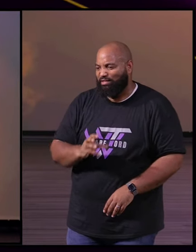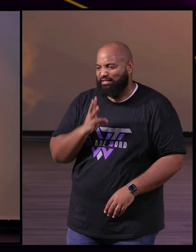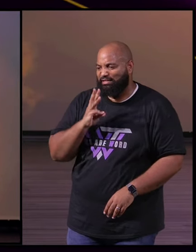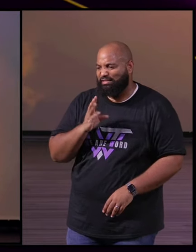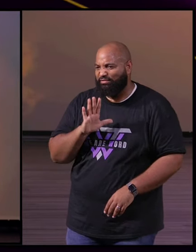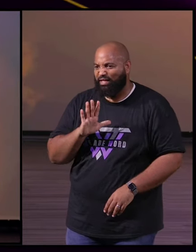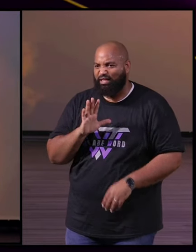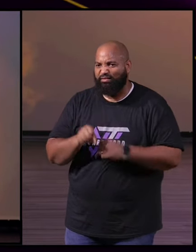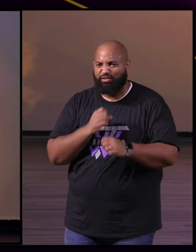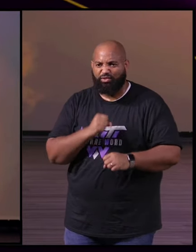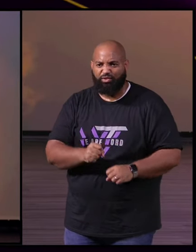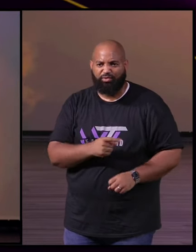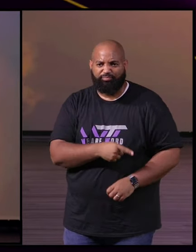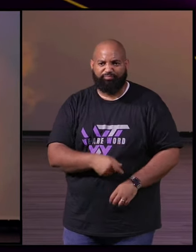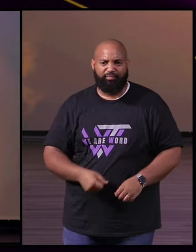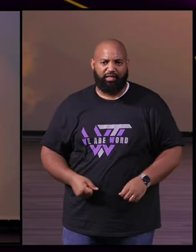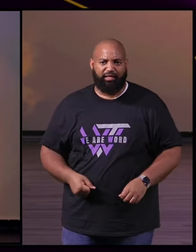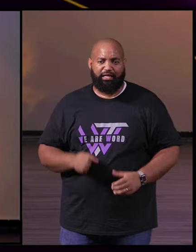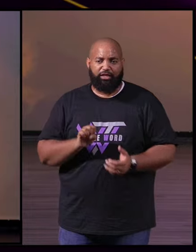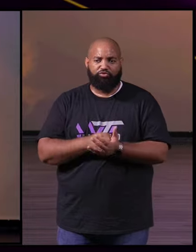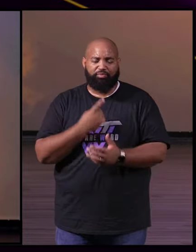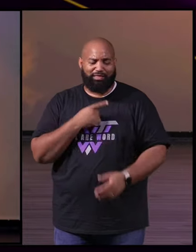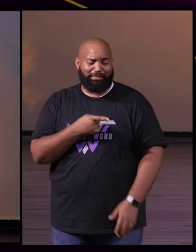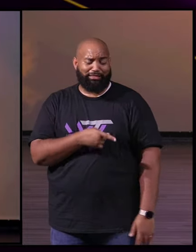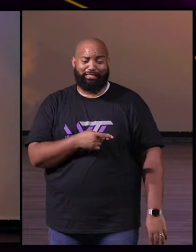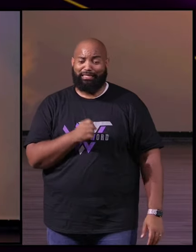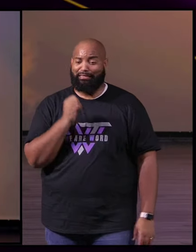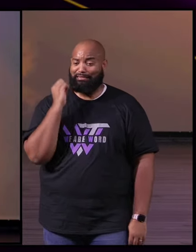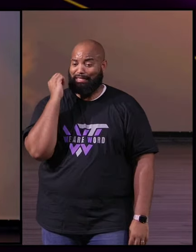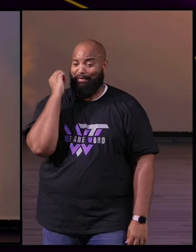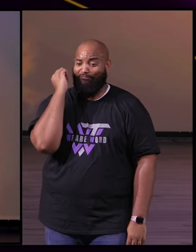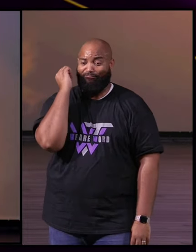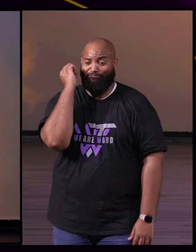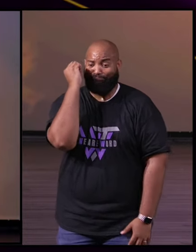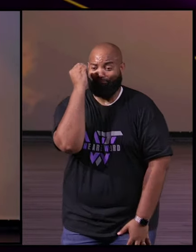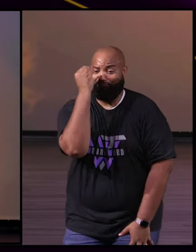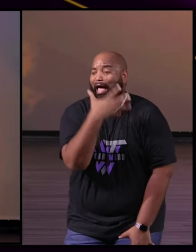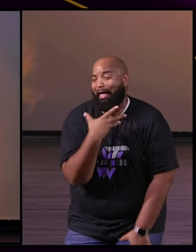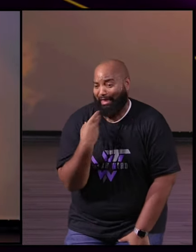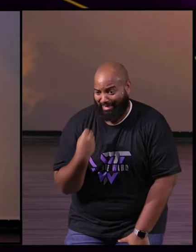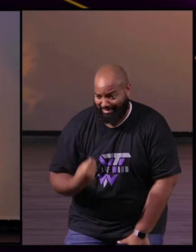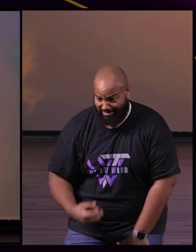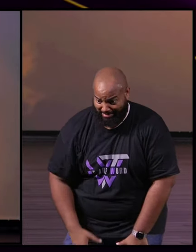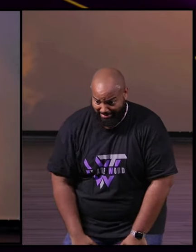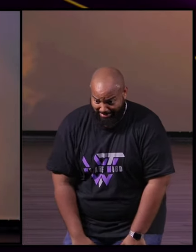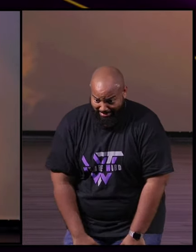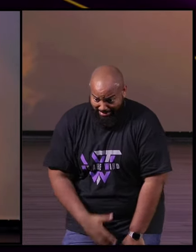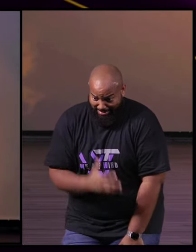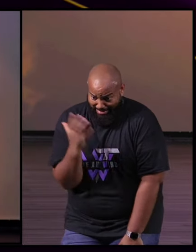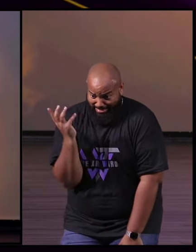The Bible says she's so fine